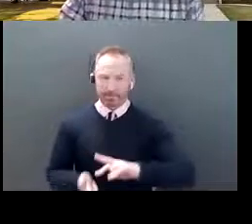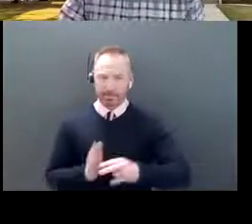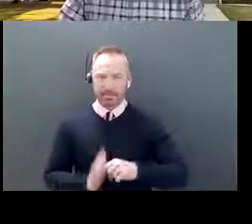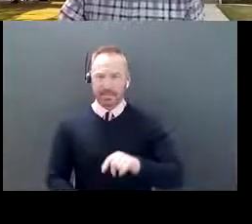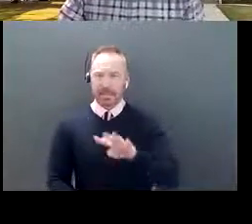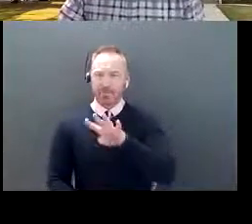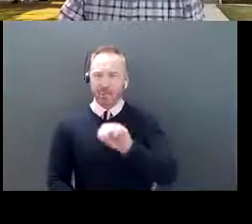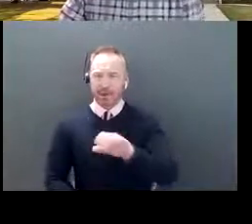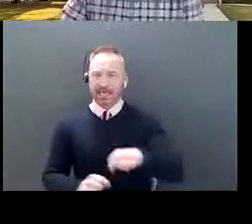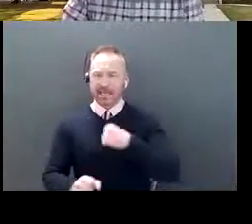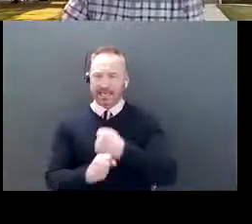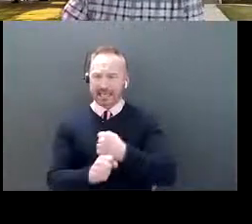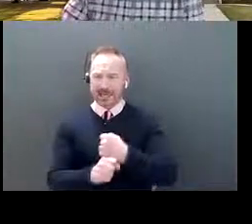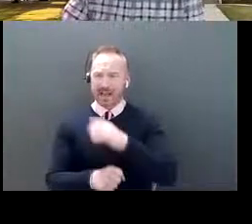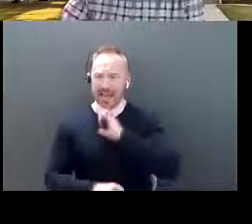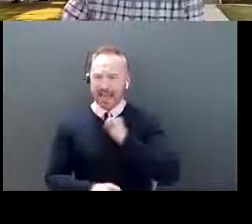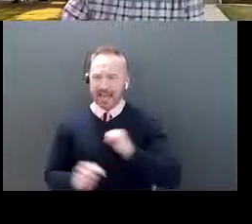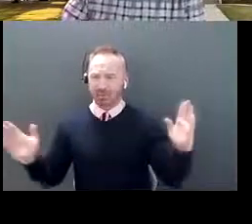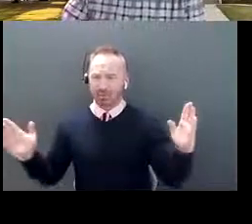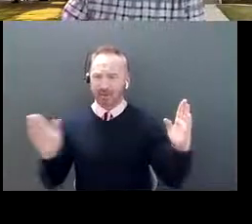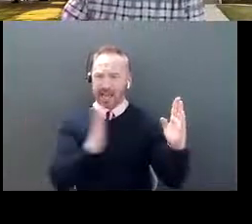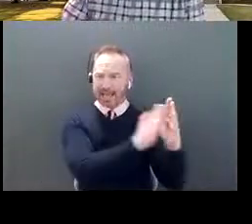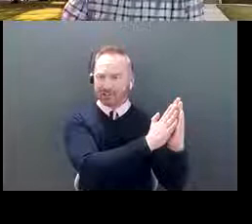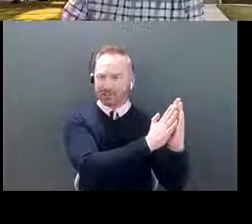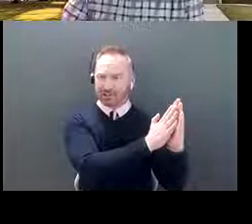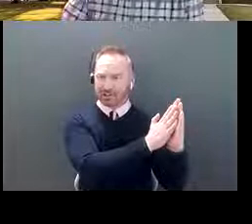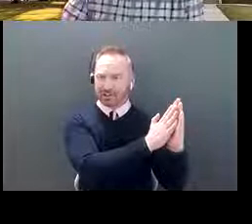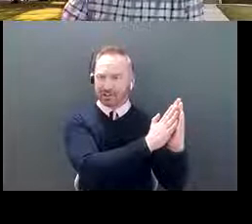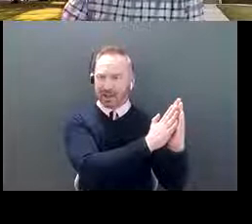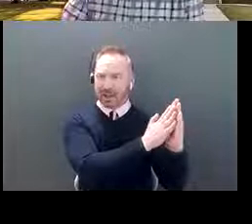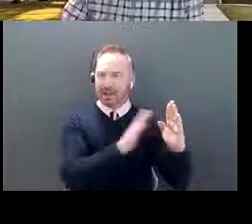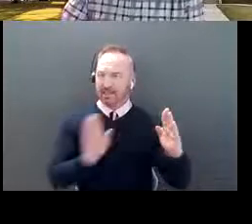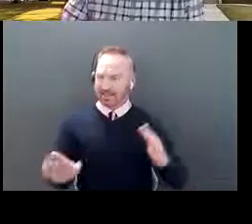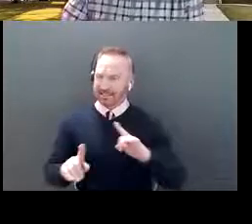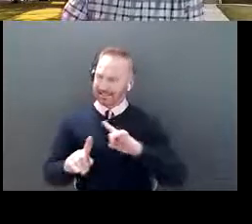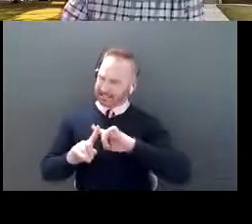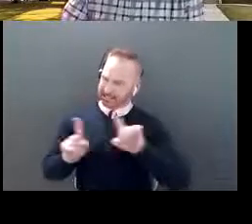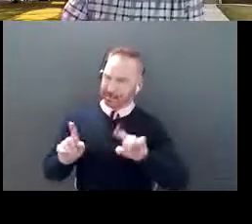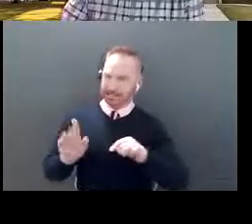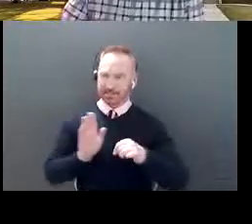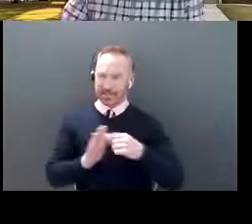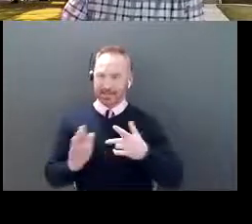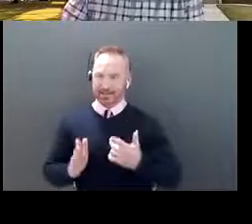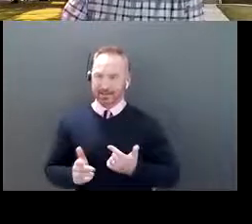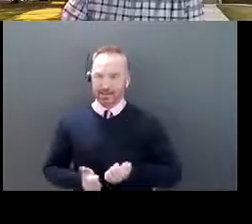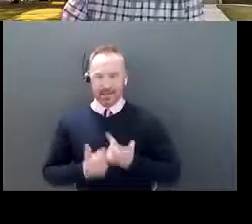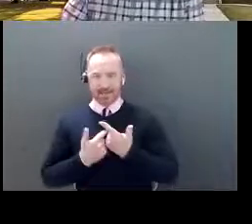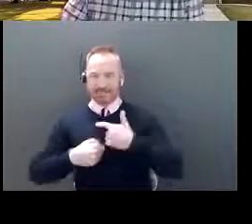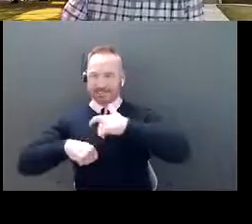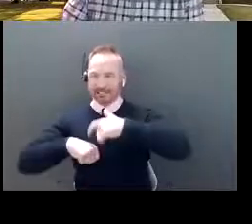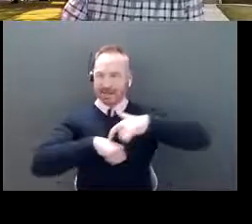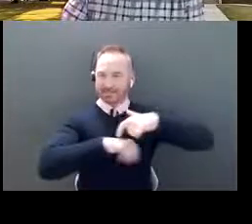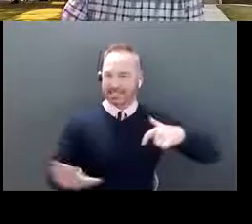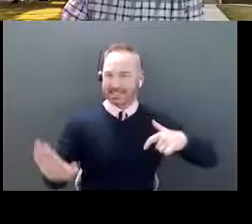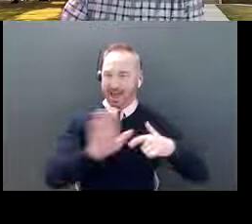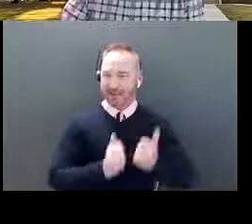age range where you have very different sort of times of life that are taking place. And so,